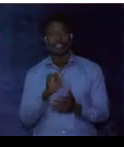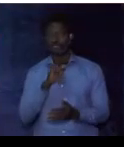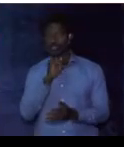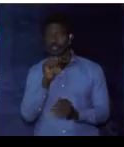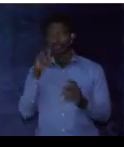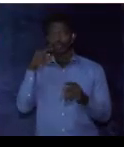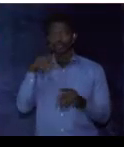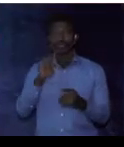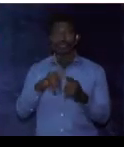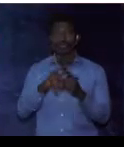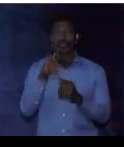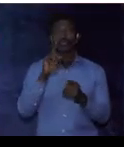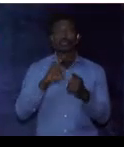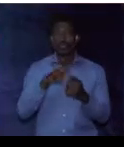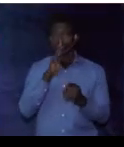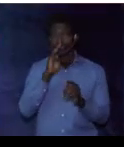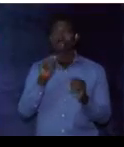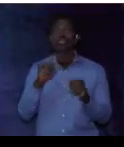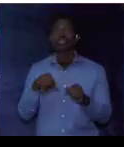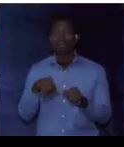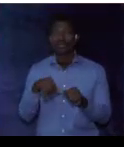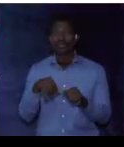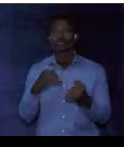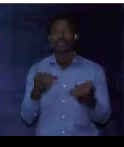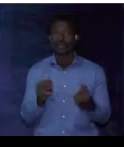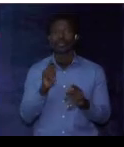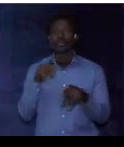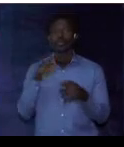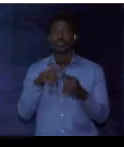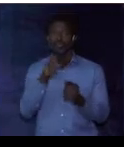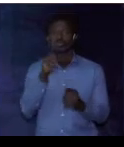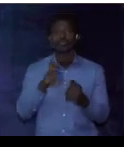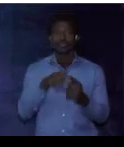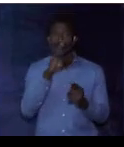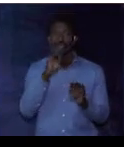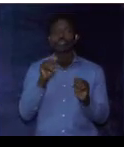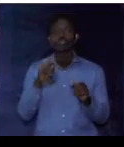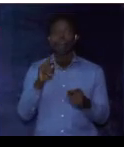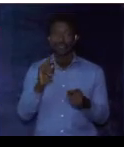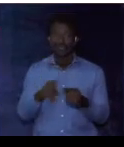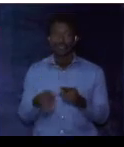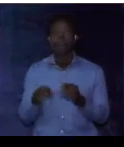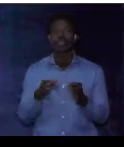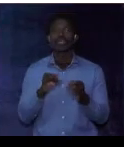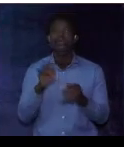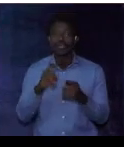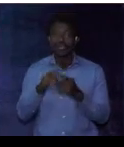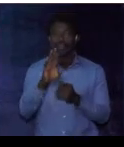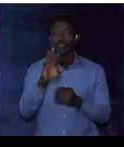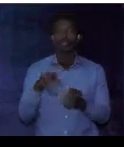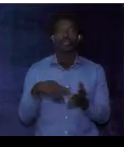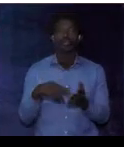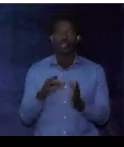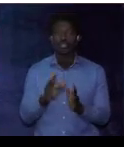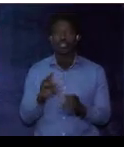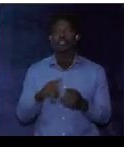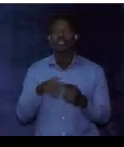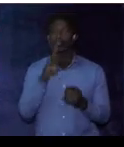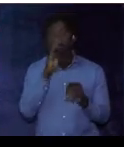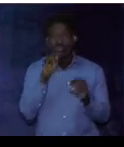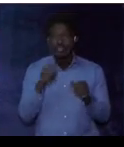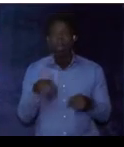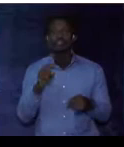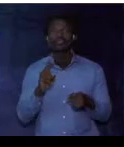And it is now up to you to be able to explain to your reader so that your reader will be able to understand,